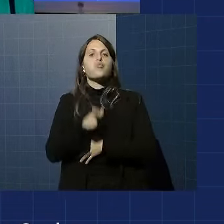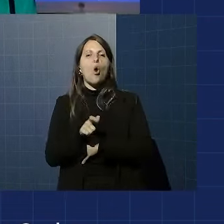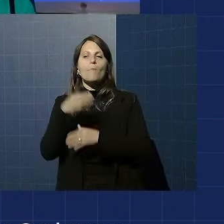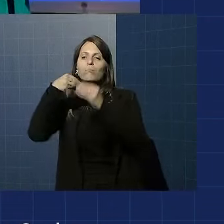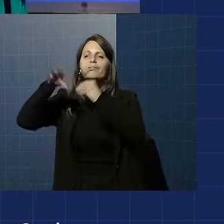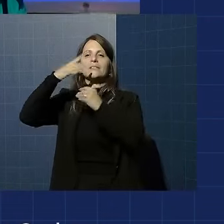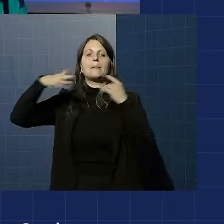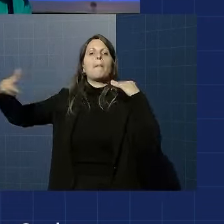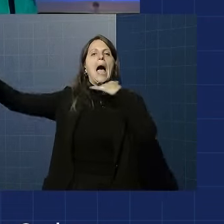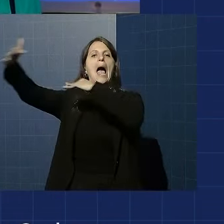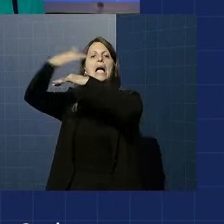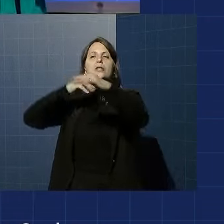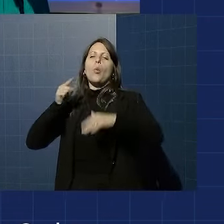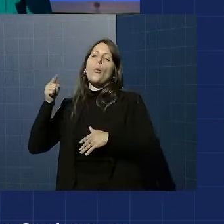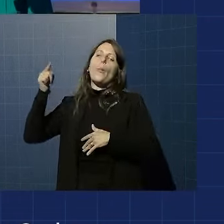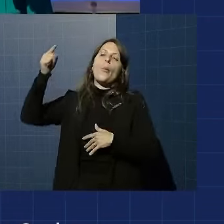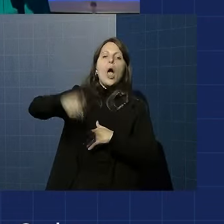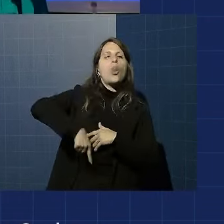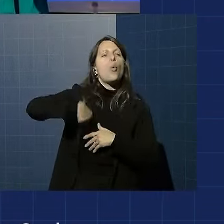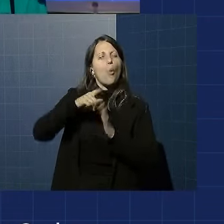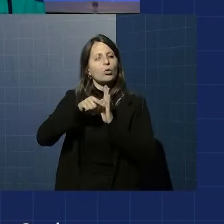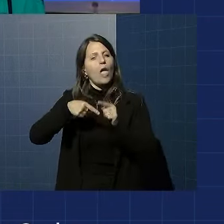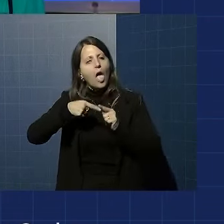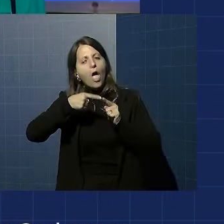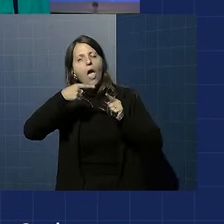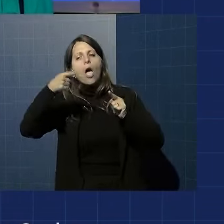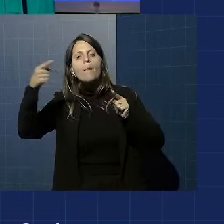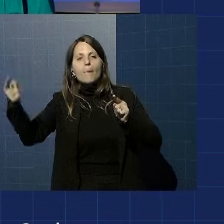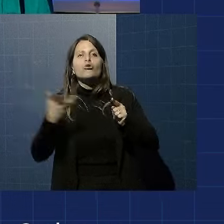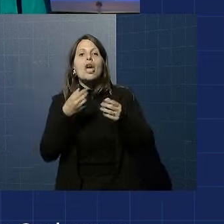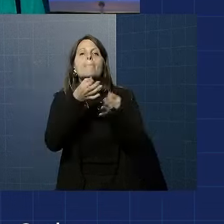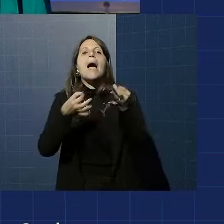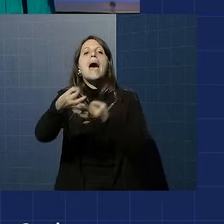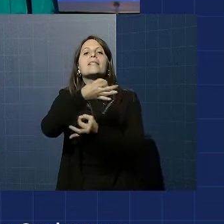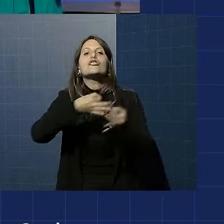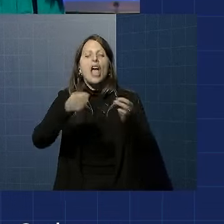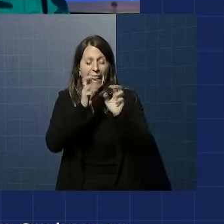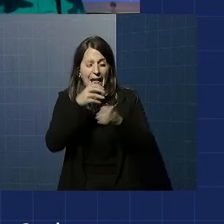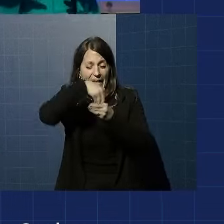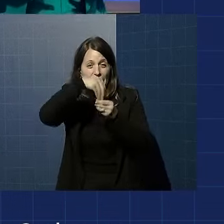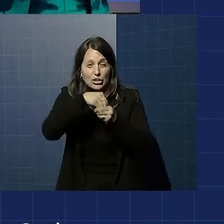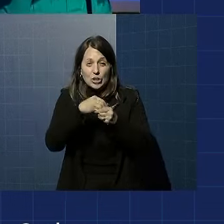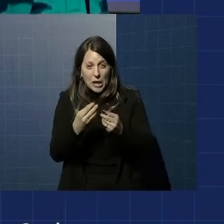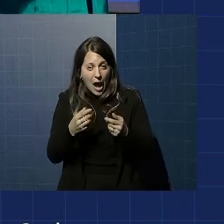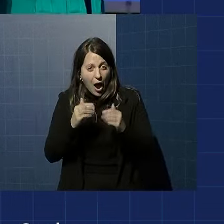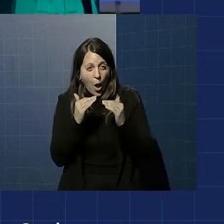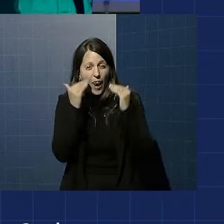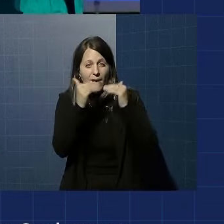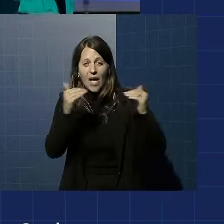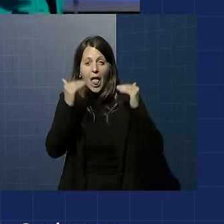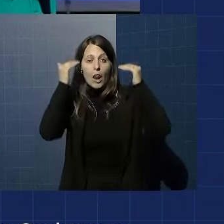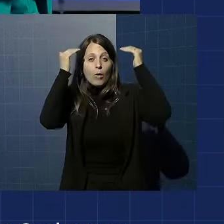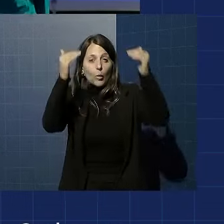these high-energy particles that can penetrate the spacecraft the astronauts are in, but they can also penetrate the human